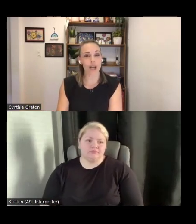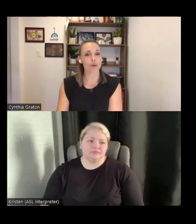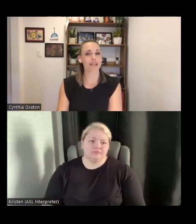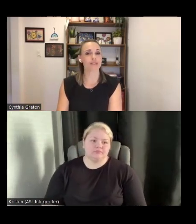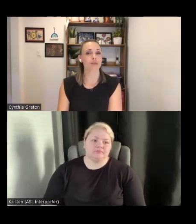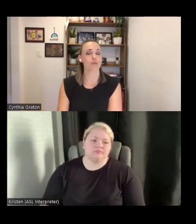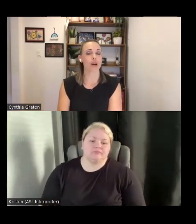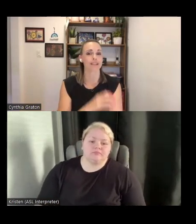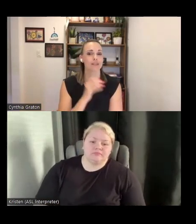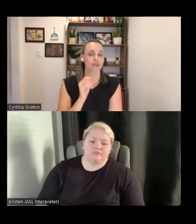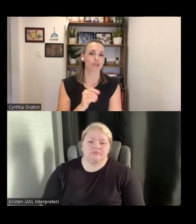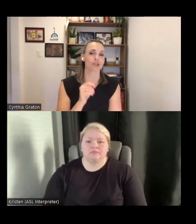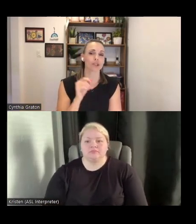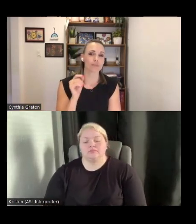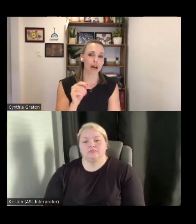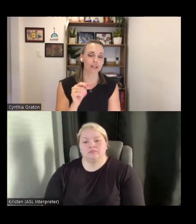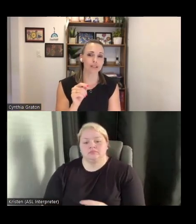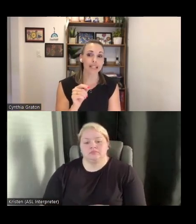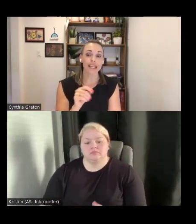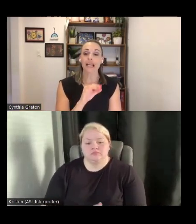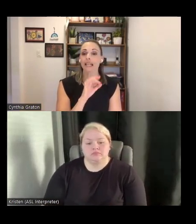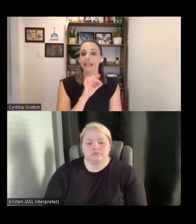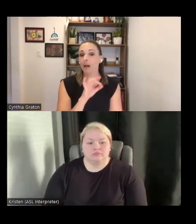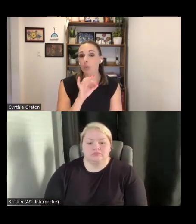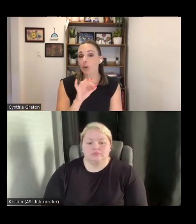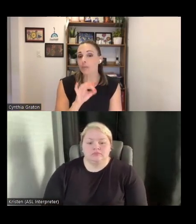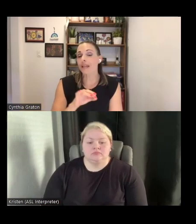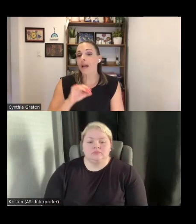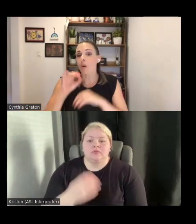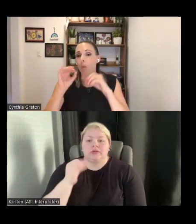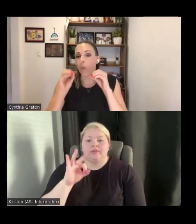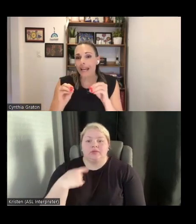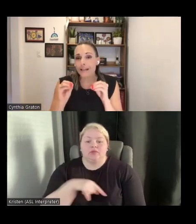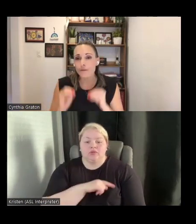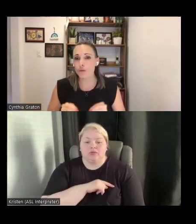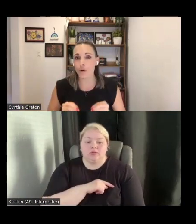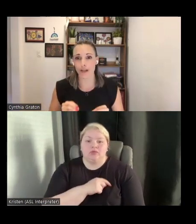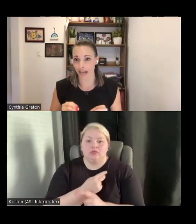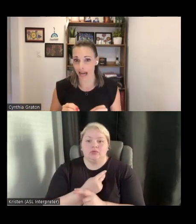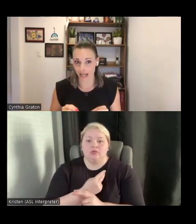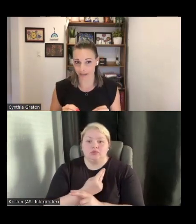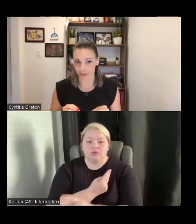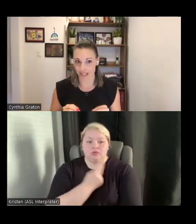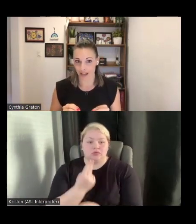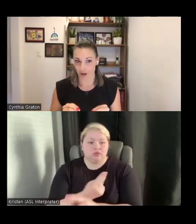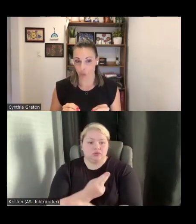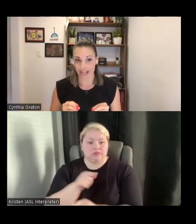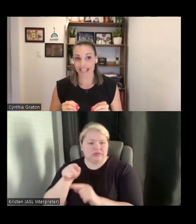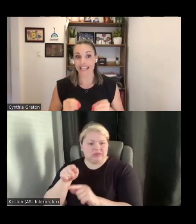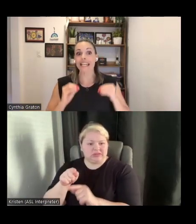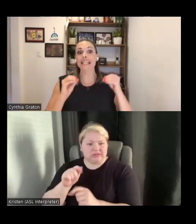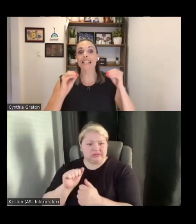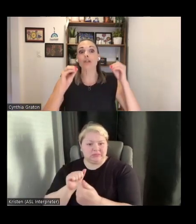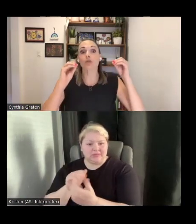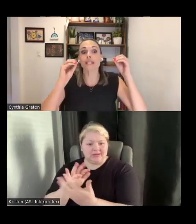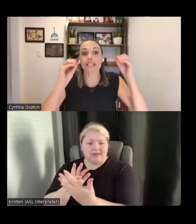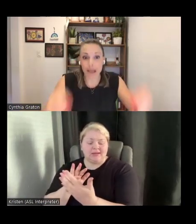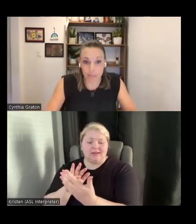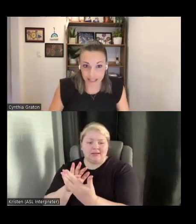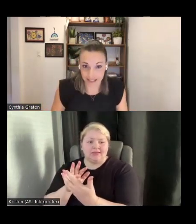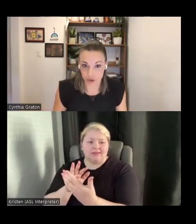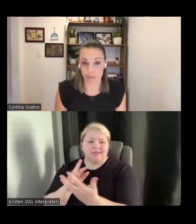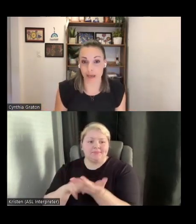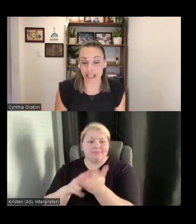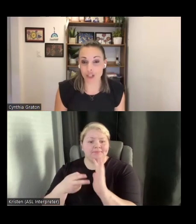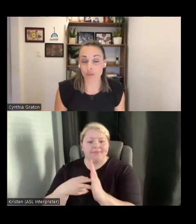using collaborative and proactive solutions model, there will be way fewer times when they need to